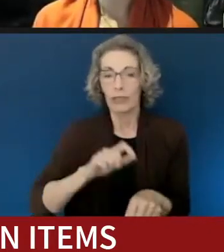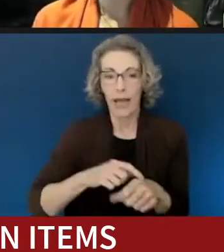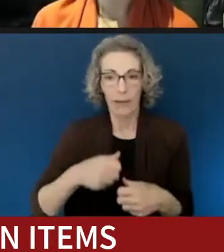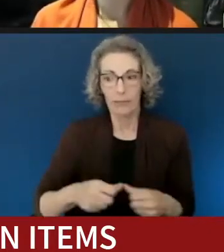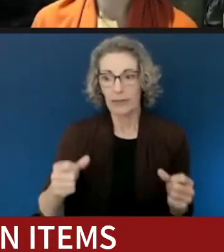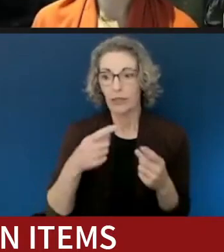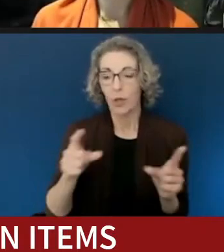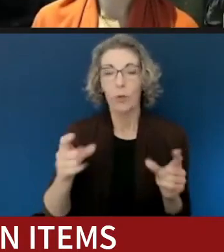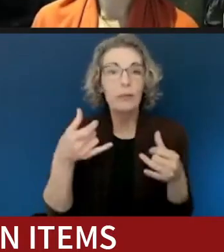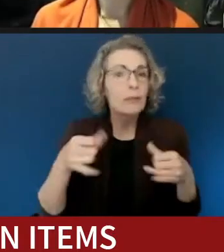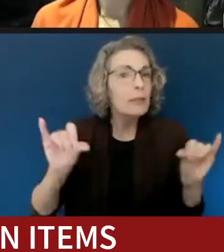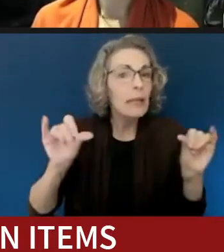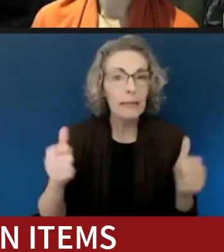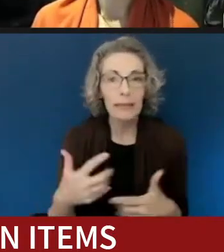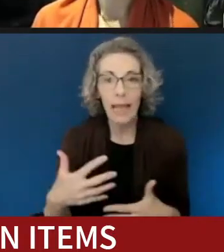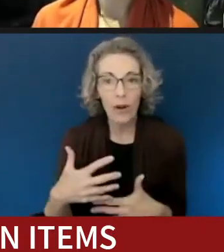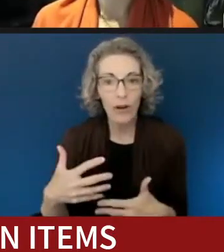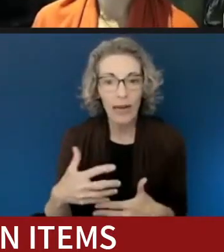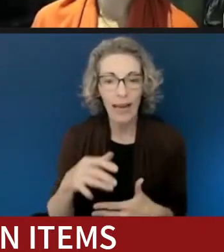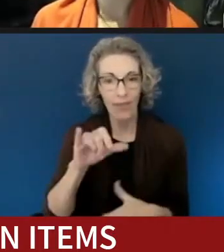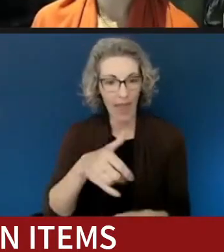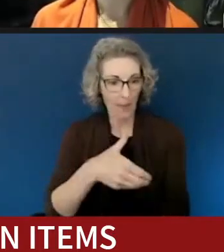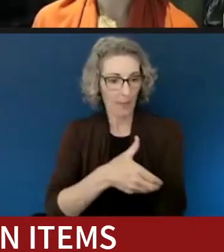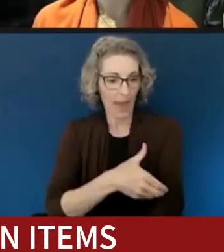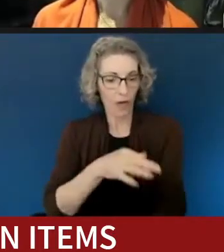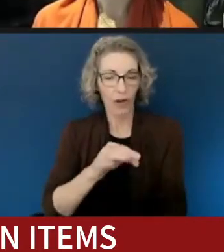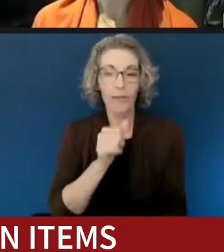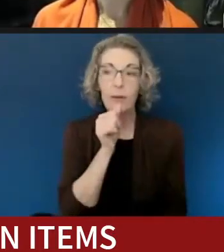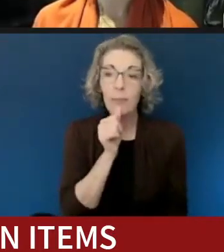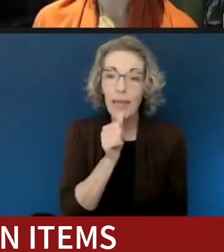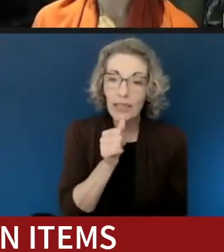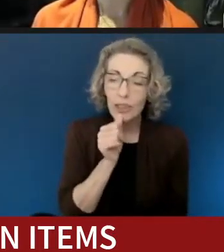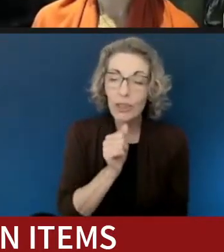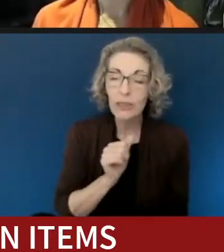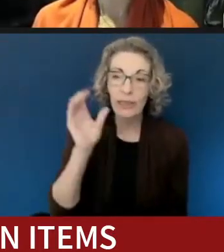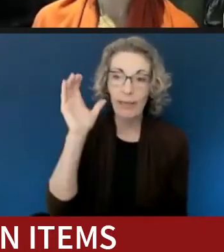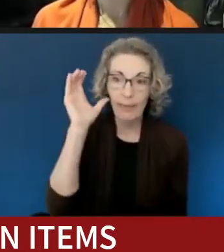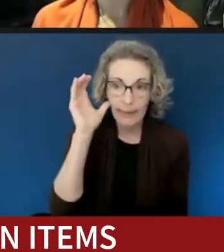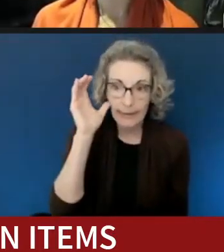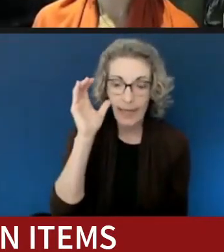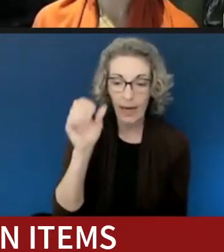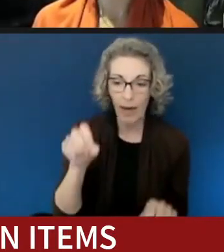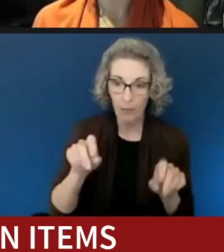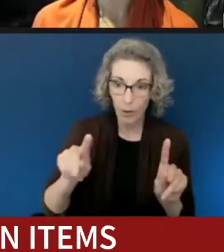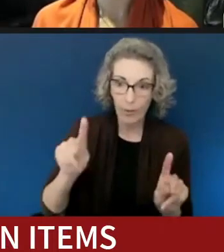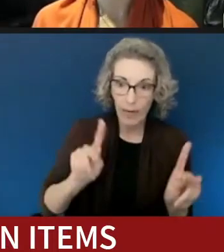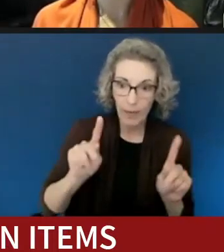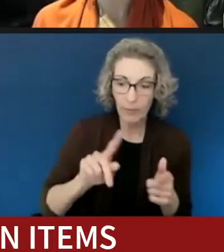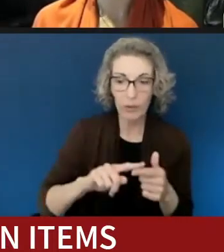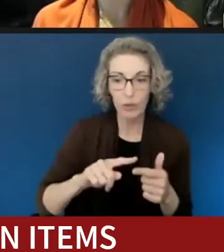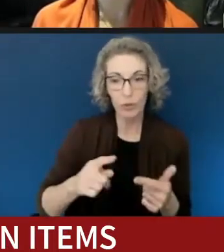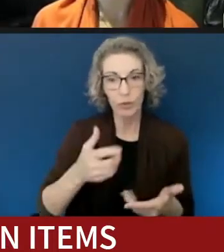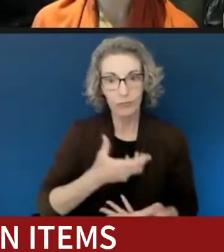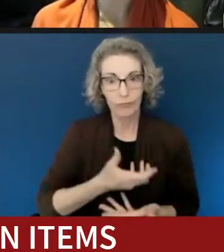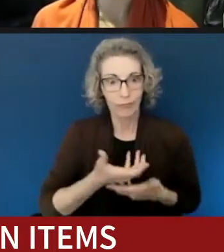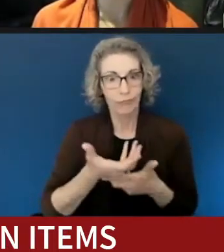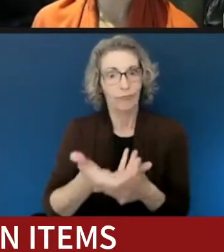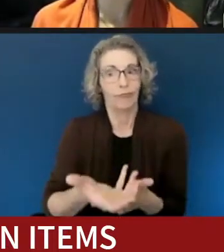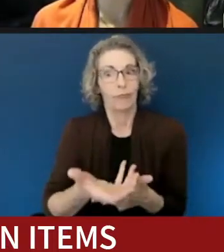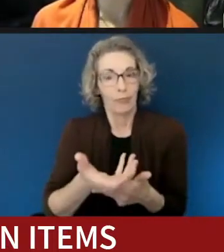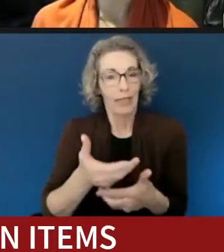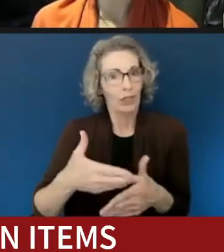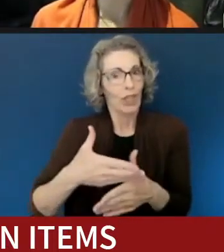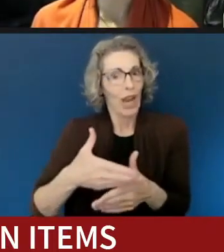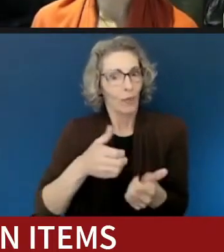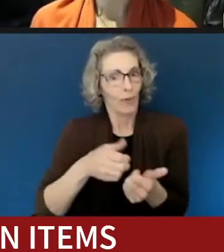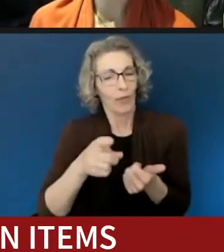of patience and listening and allowing folks to share their journey authentically, but also share as